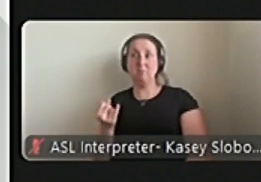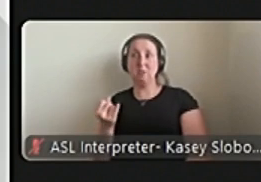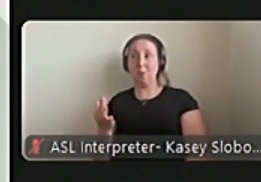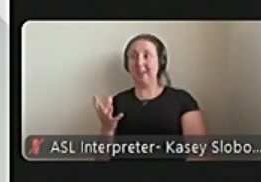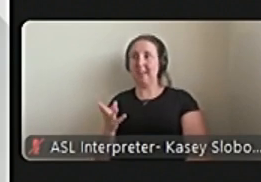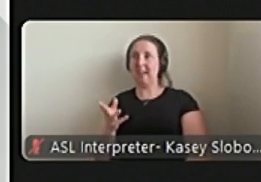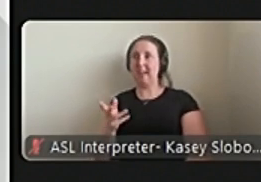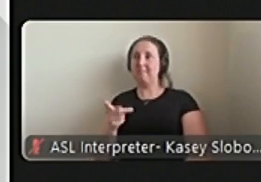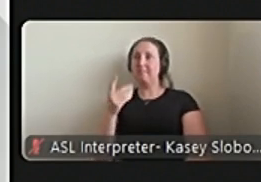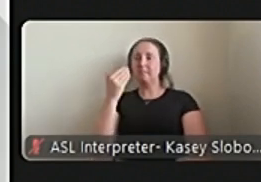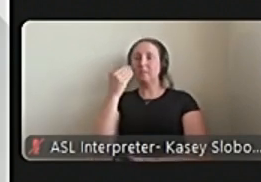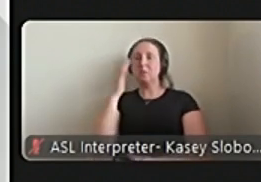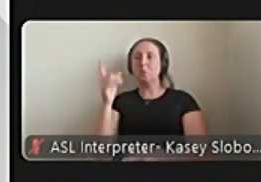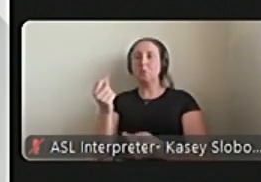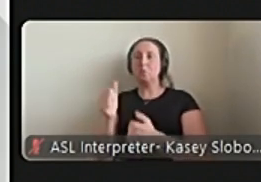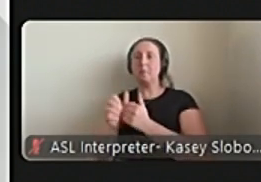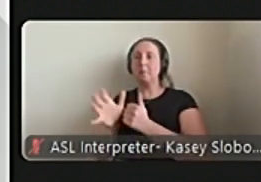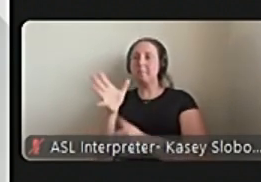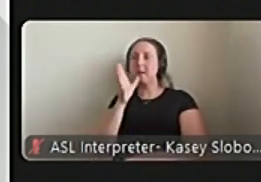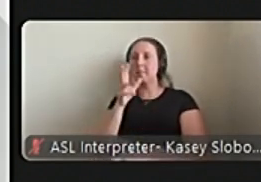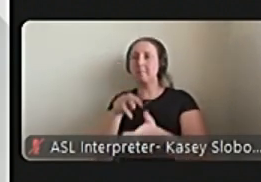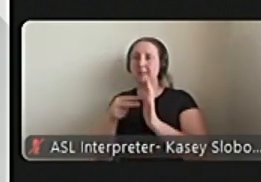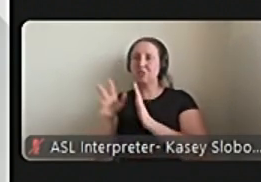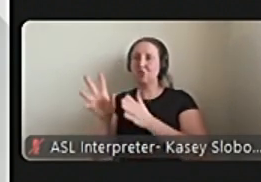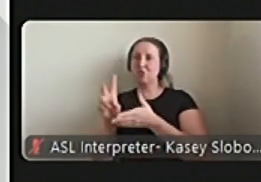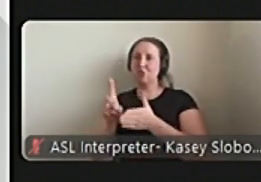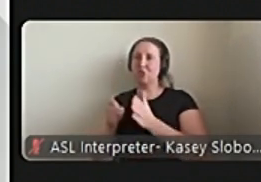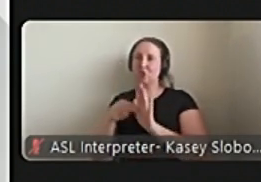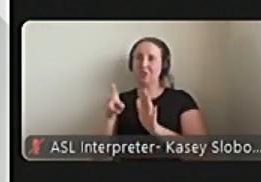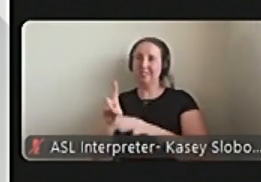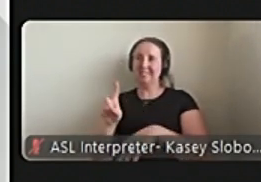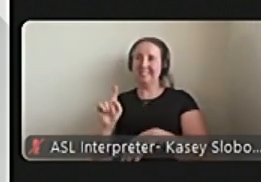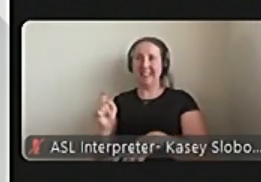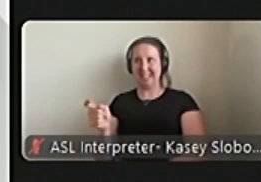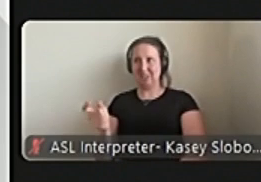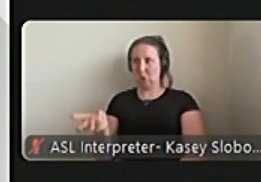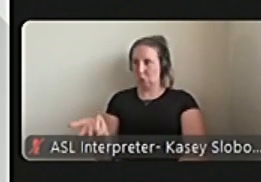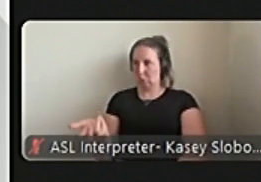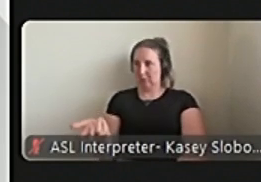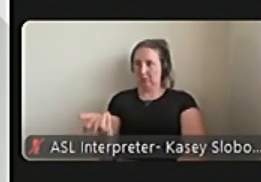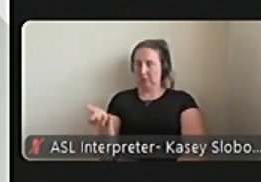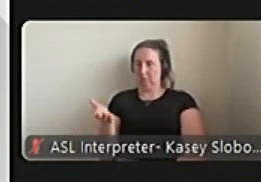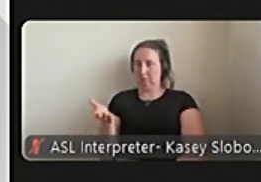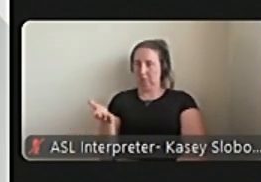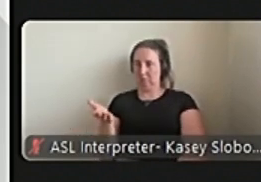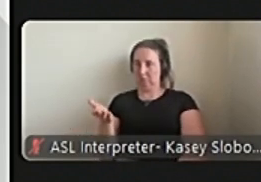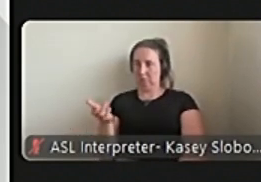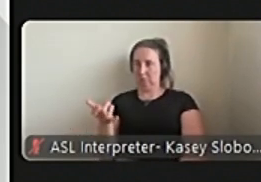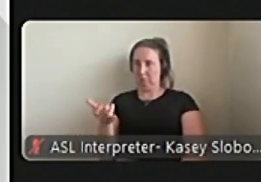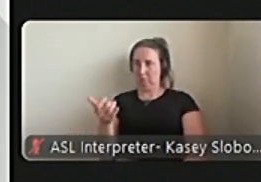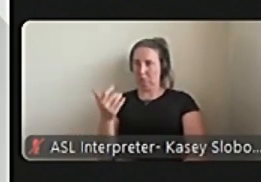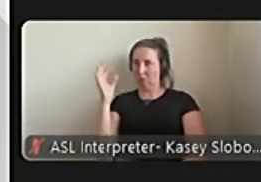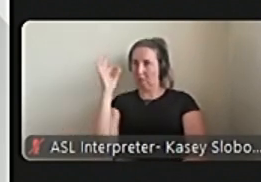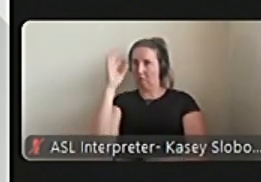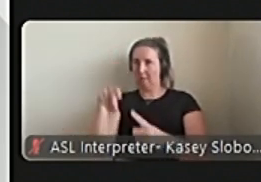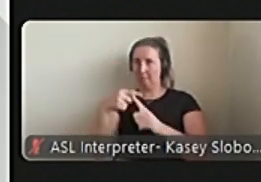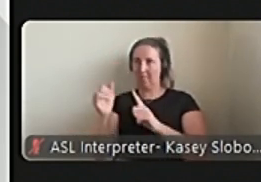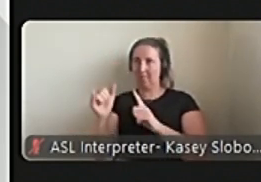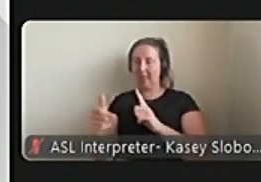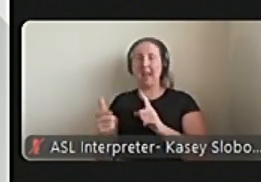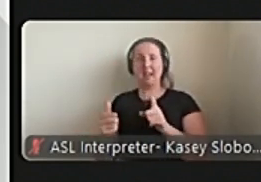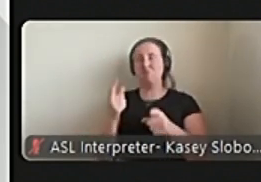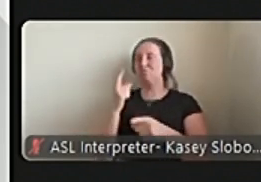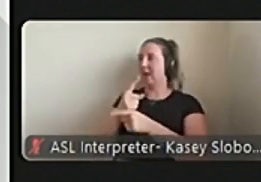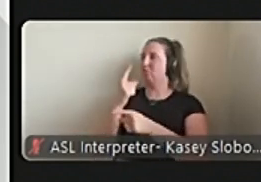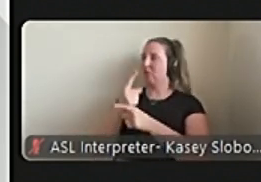and that's important because you want to try to see if you can reverse whatever it is, if it is reversible. You know, and then on the flip side of that, growing up